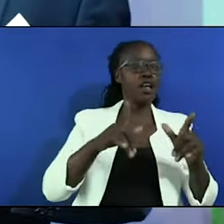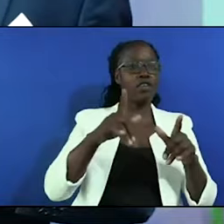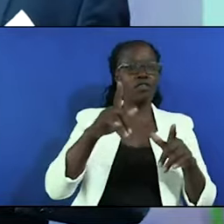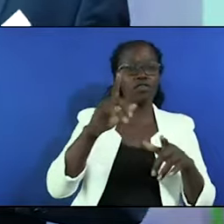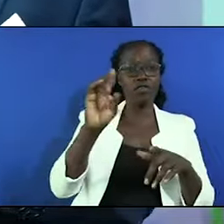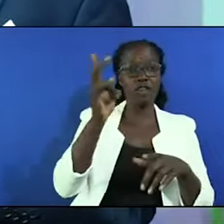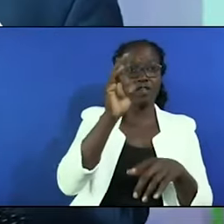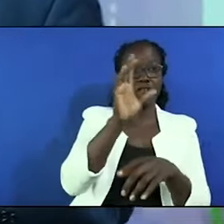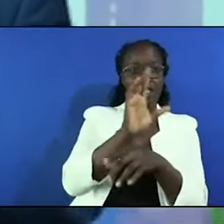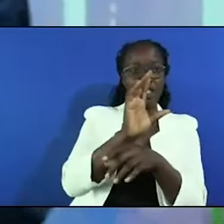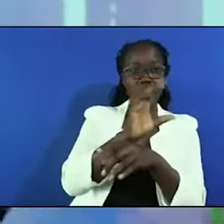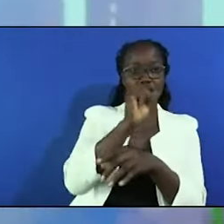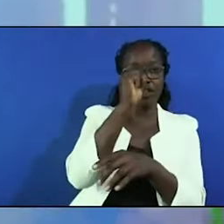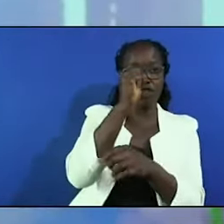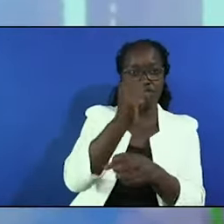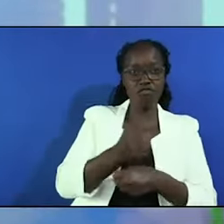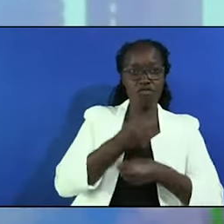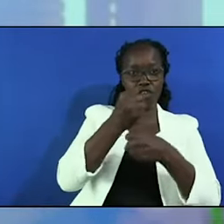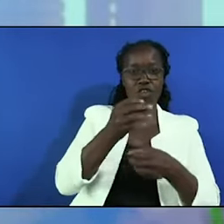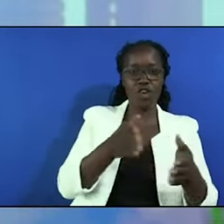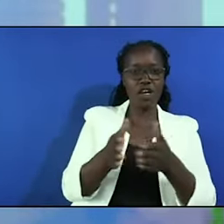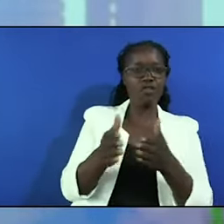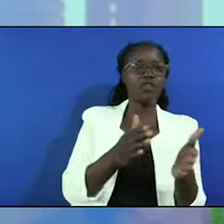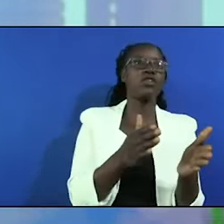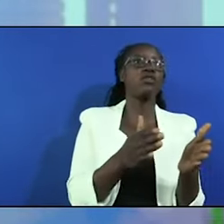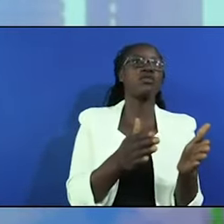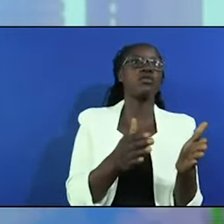Church, 5th Ngong Avenue,